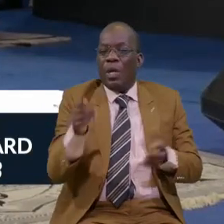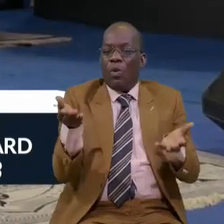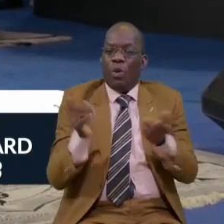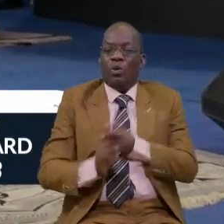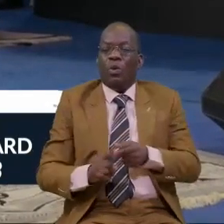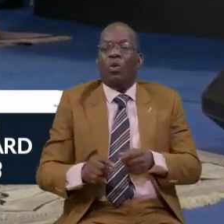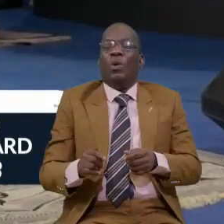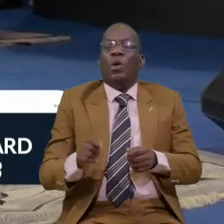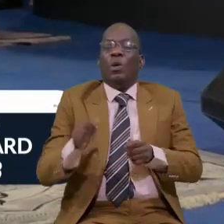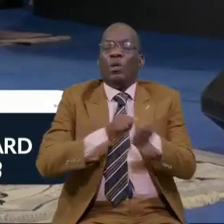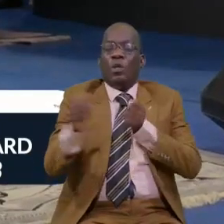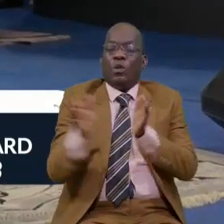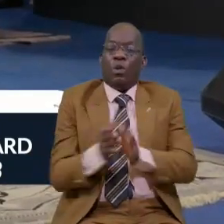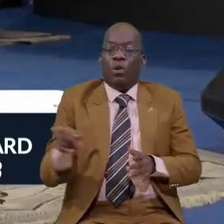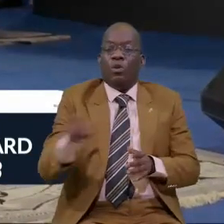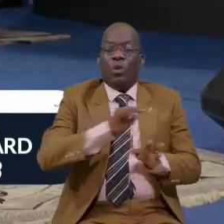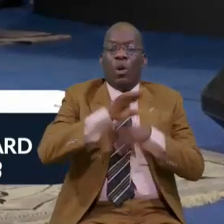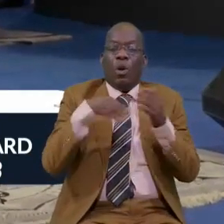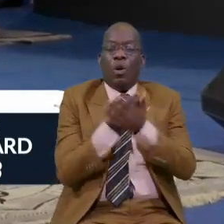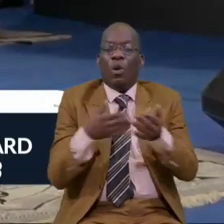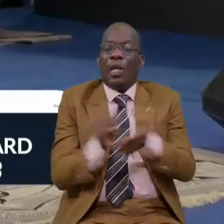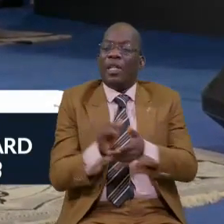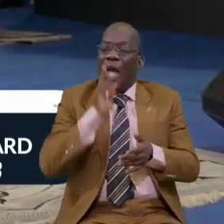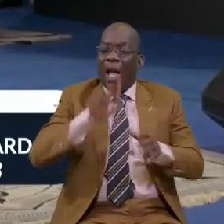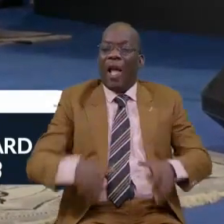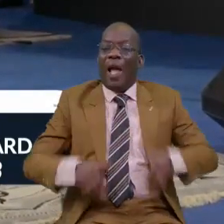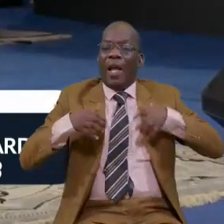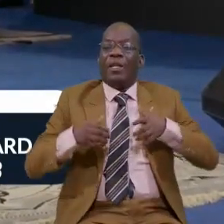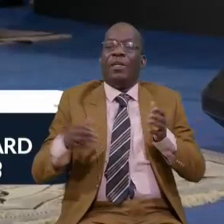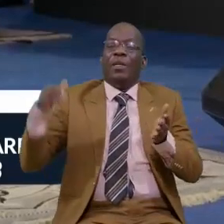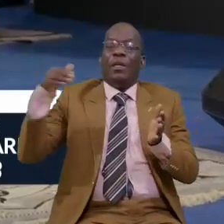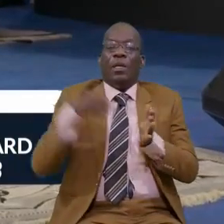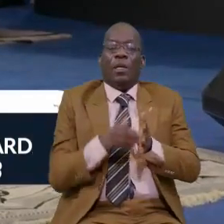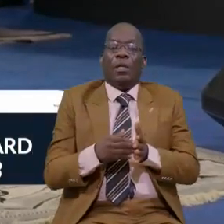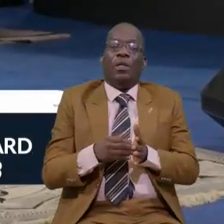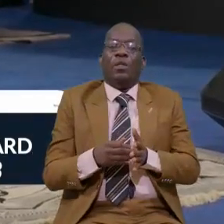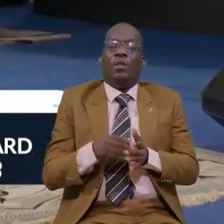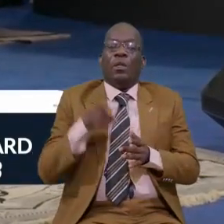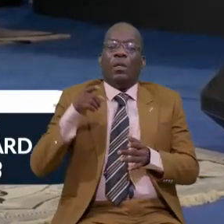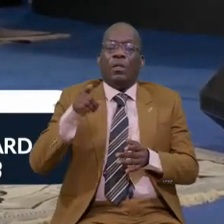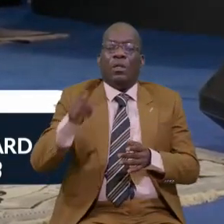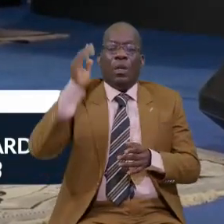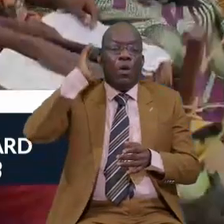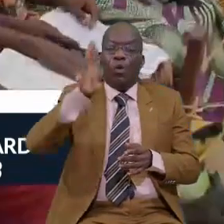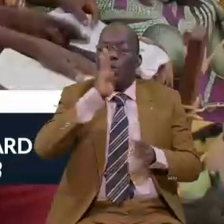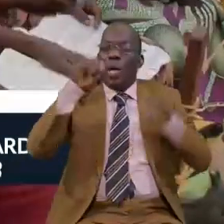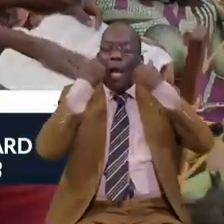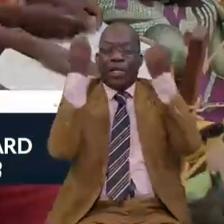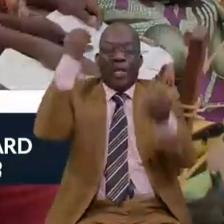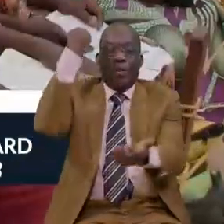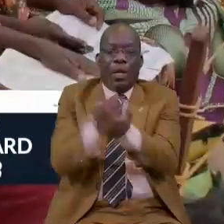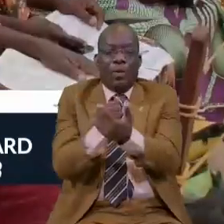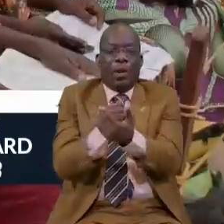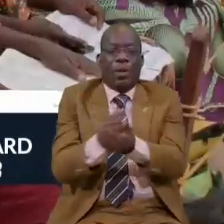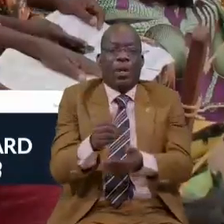to pieces. All those that were incensed against thee shall be ashamed and